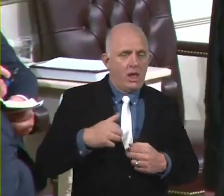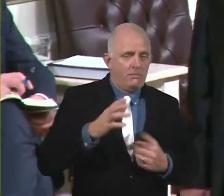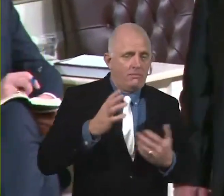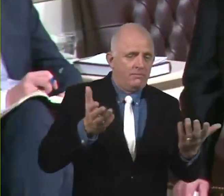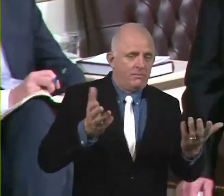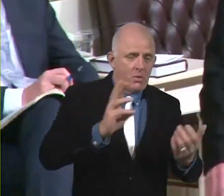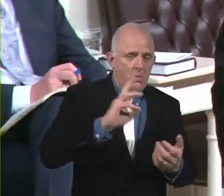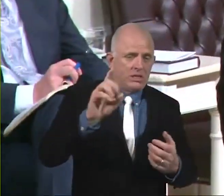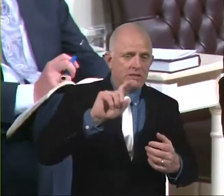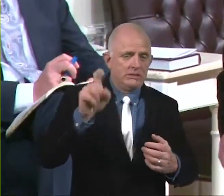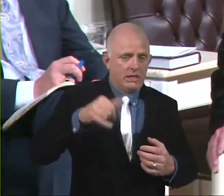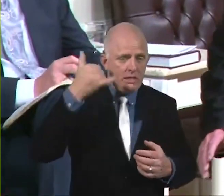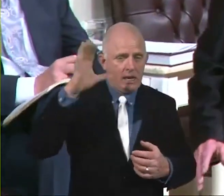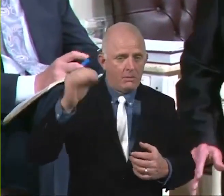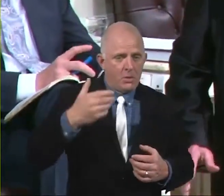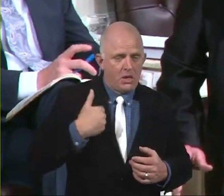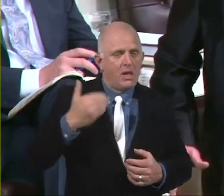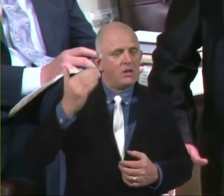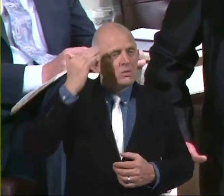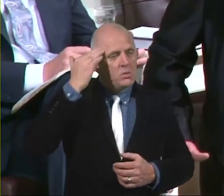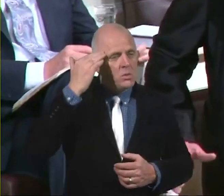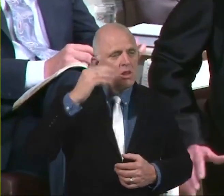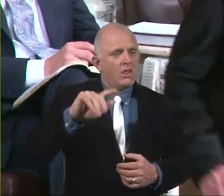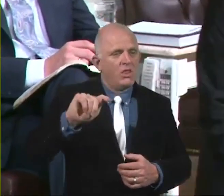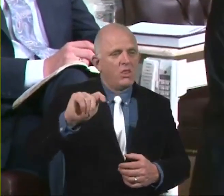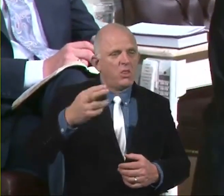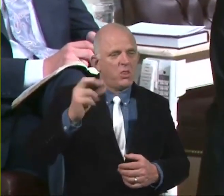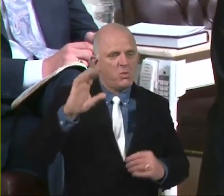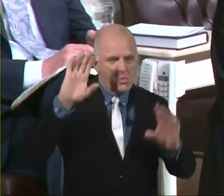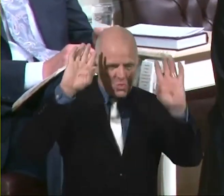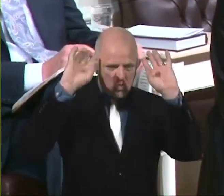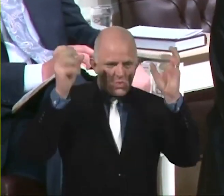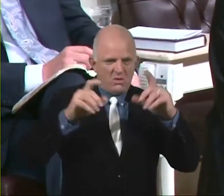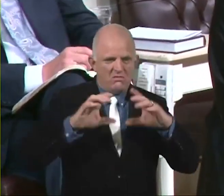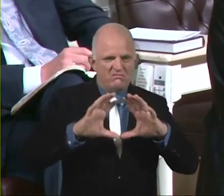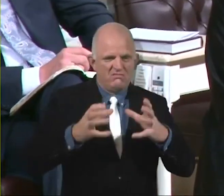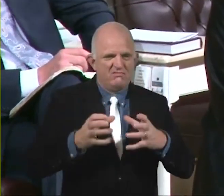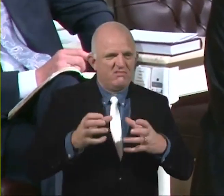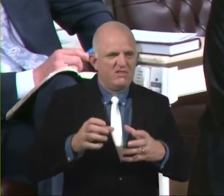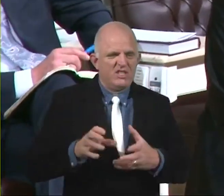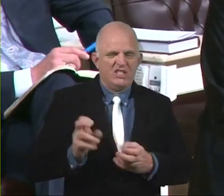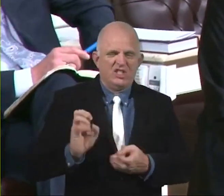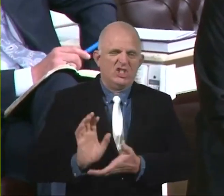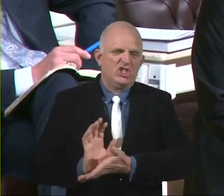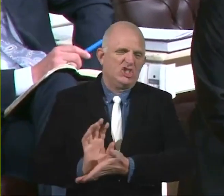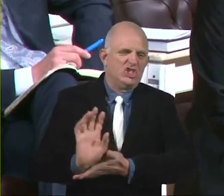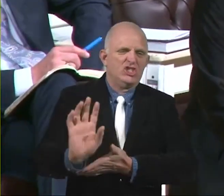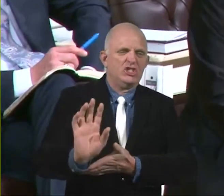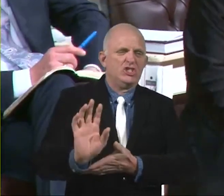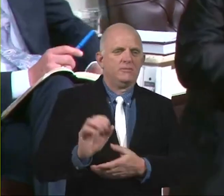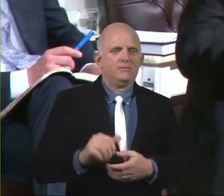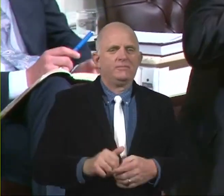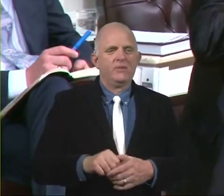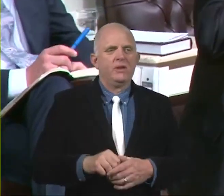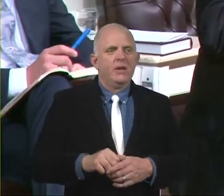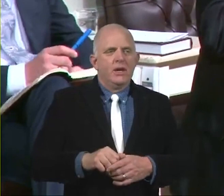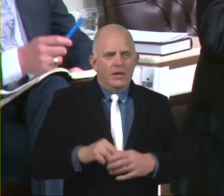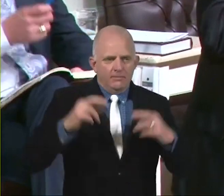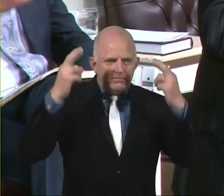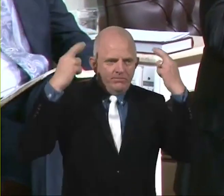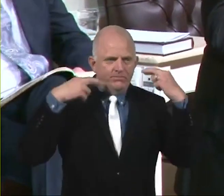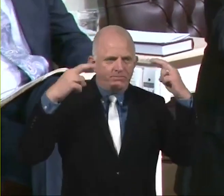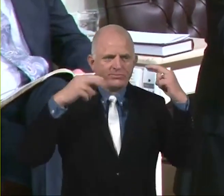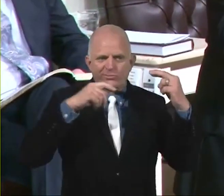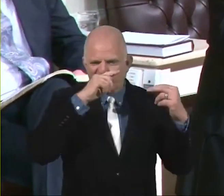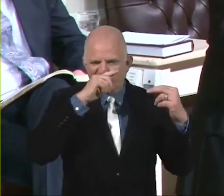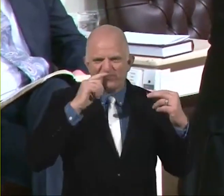bushes. They brought him up there, and he shoved that ram right into that thicket. And those thorns locked